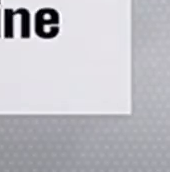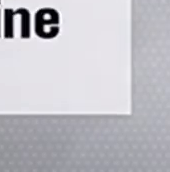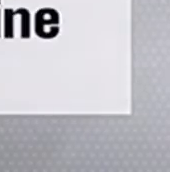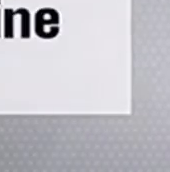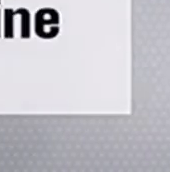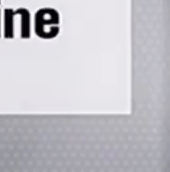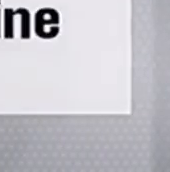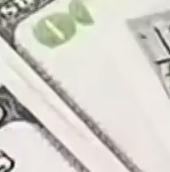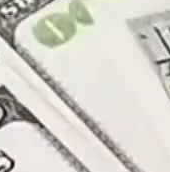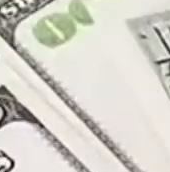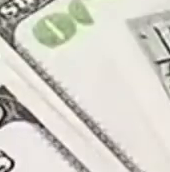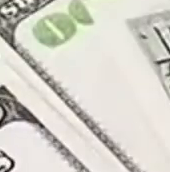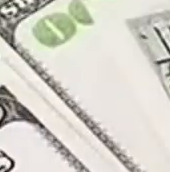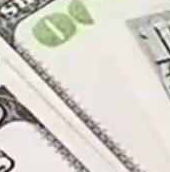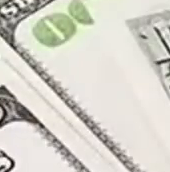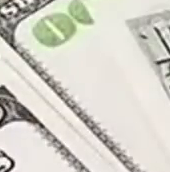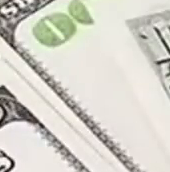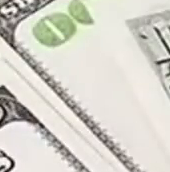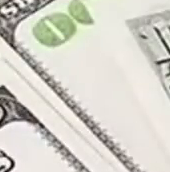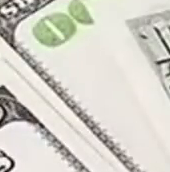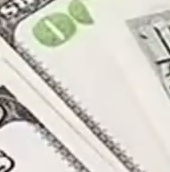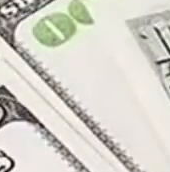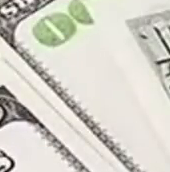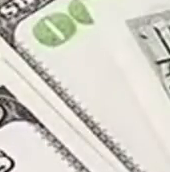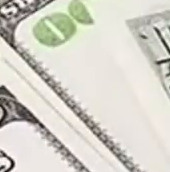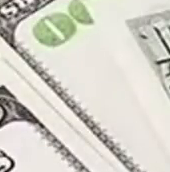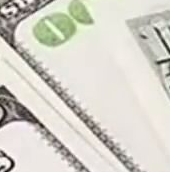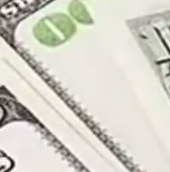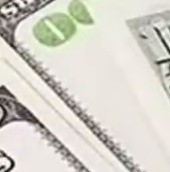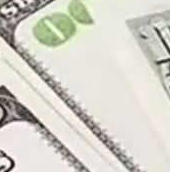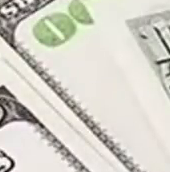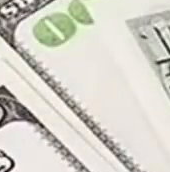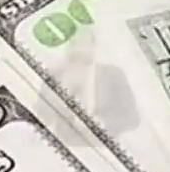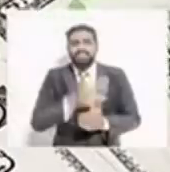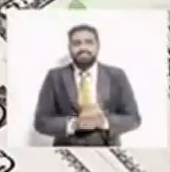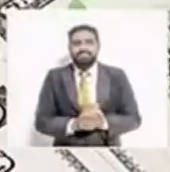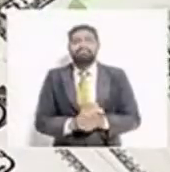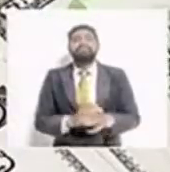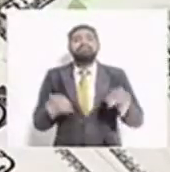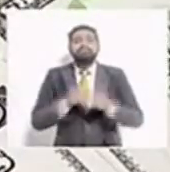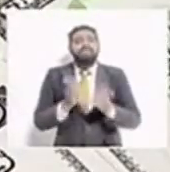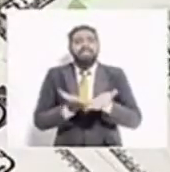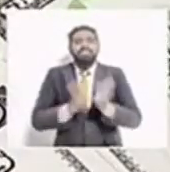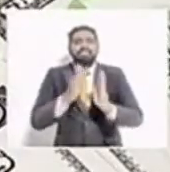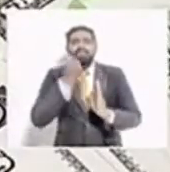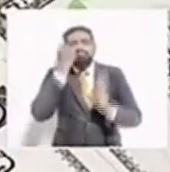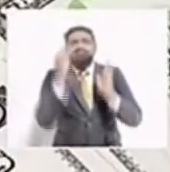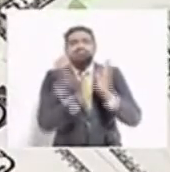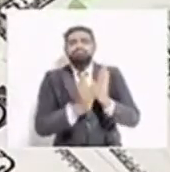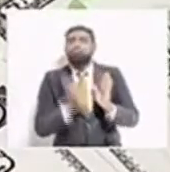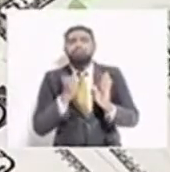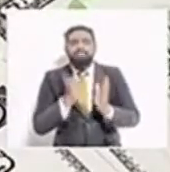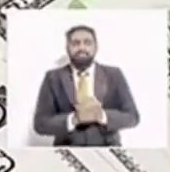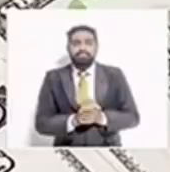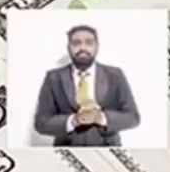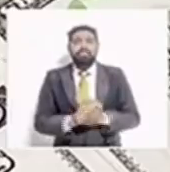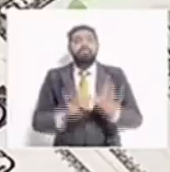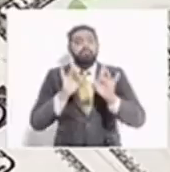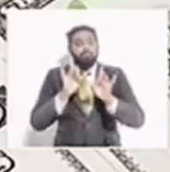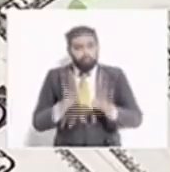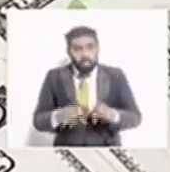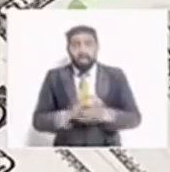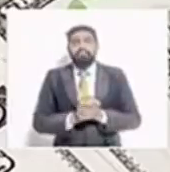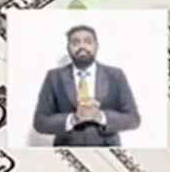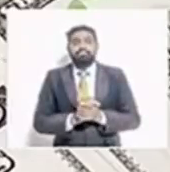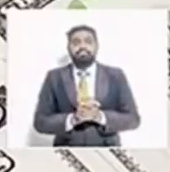line. The conditions imposed by India include calls for Sri Lanka to present a long-term plan